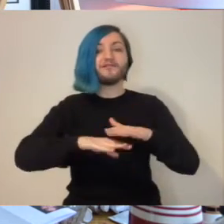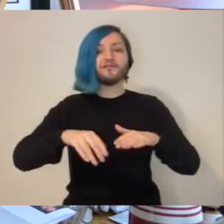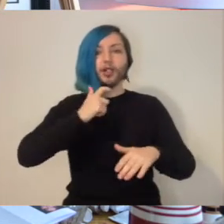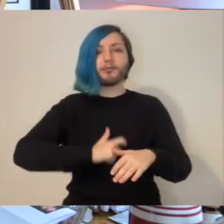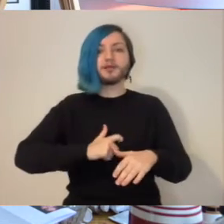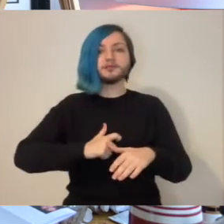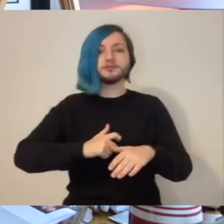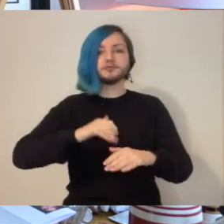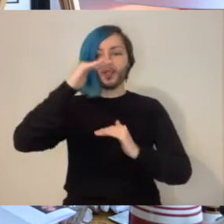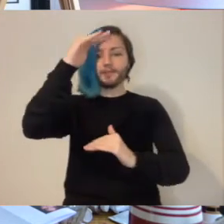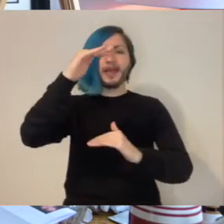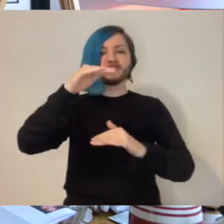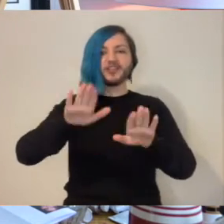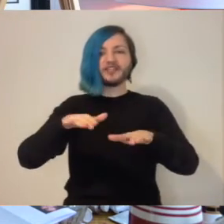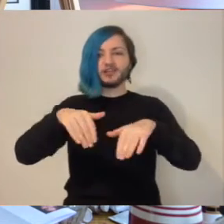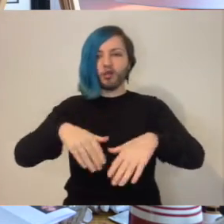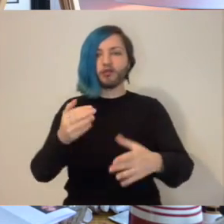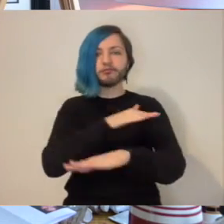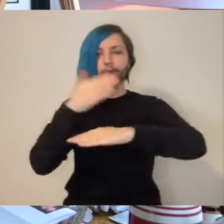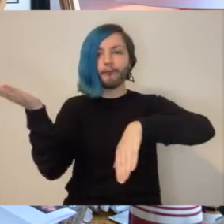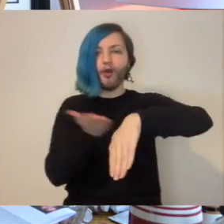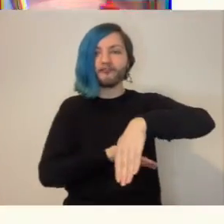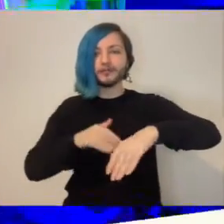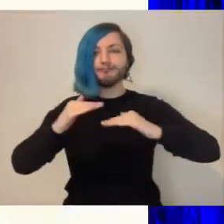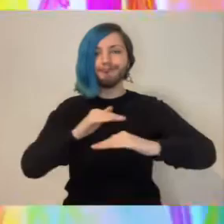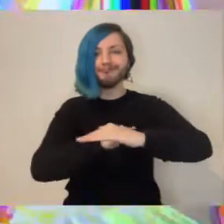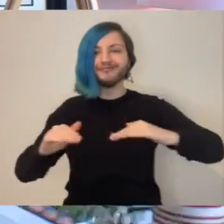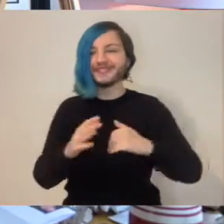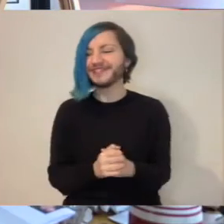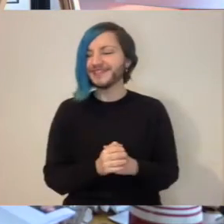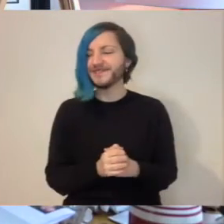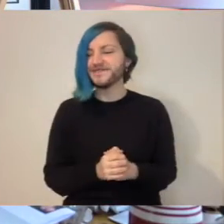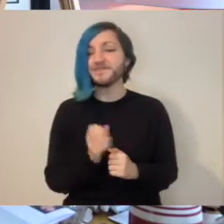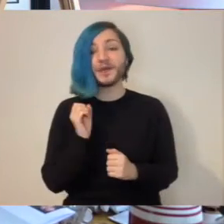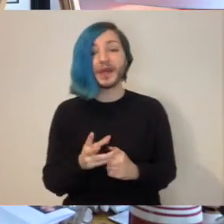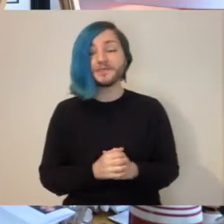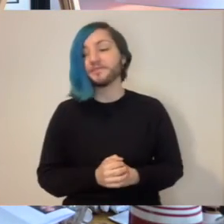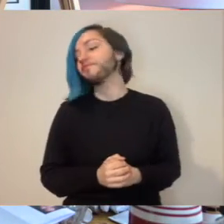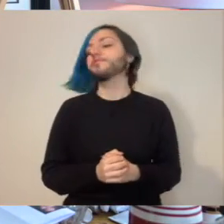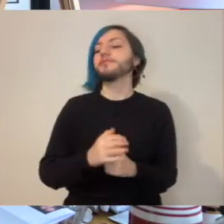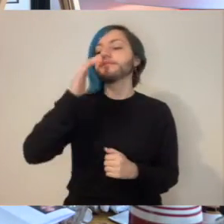not missing the feet and not hanging off at the end. So that's it. Okay.